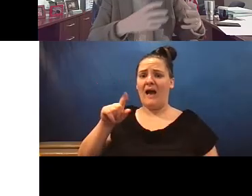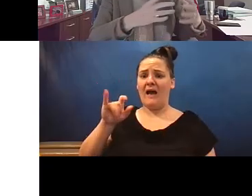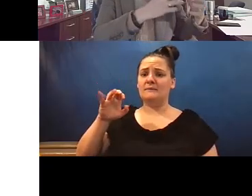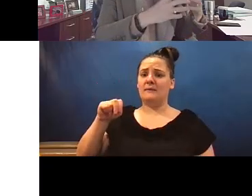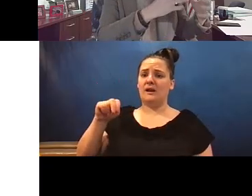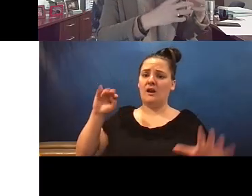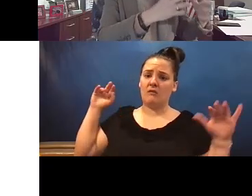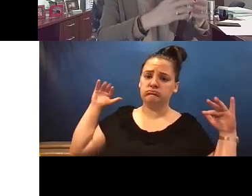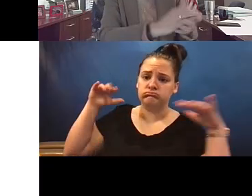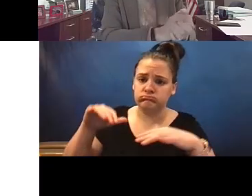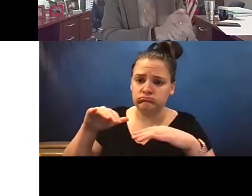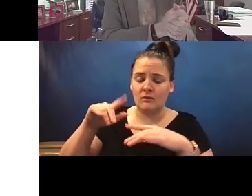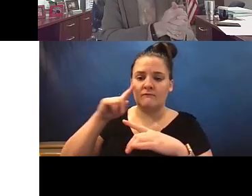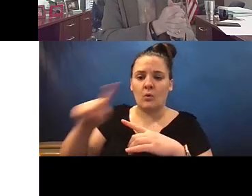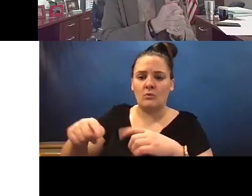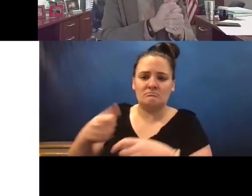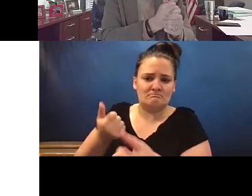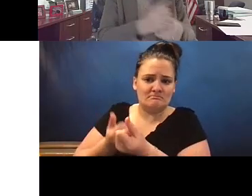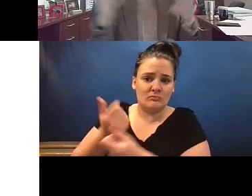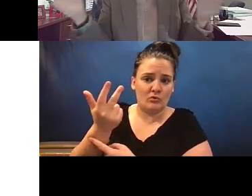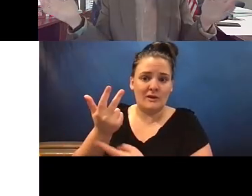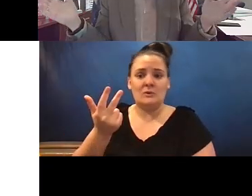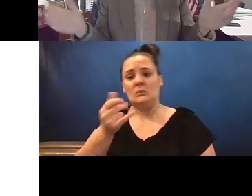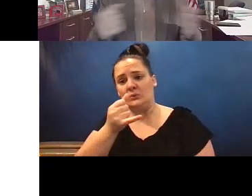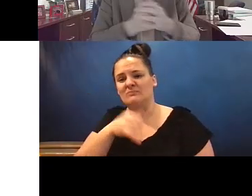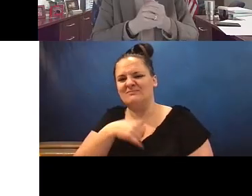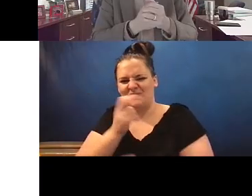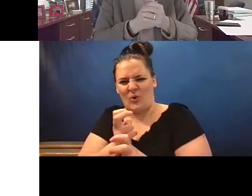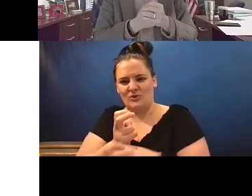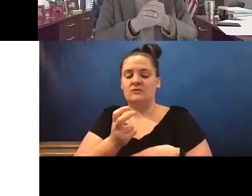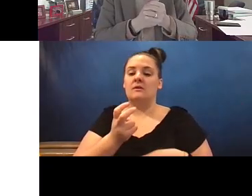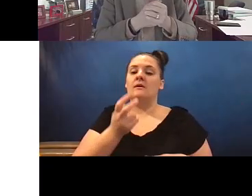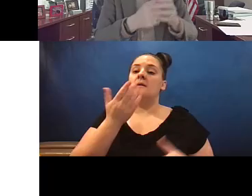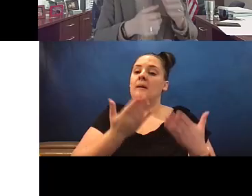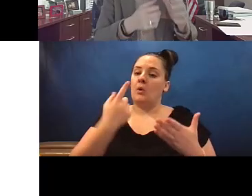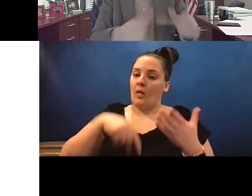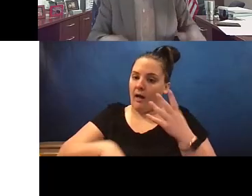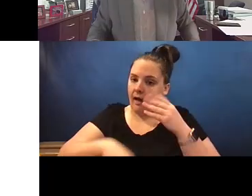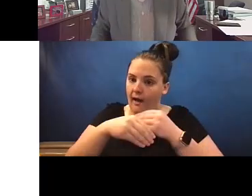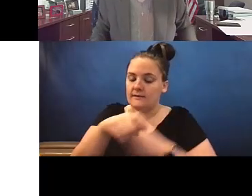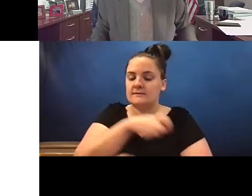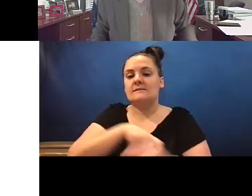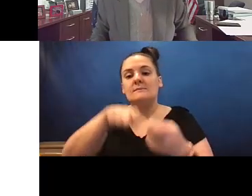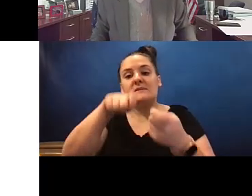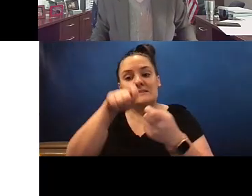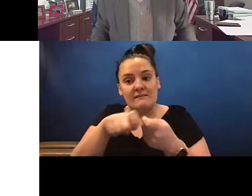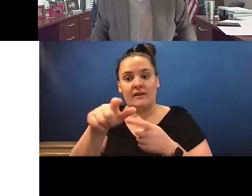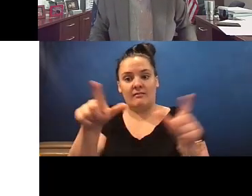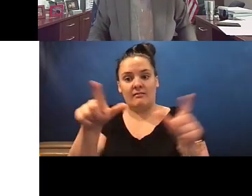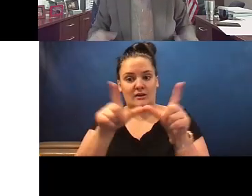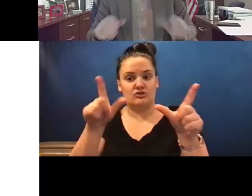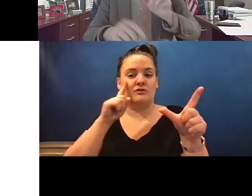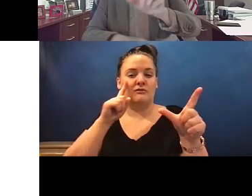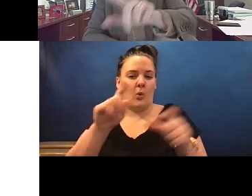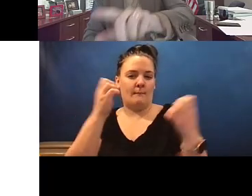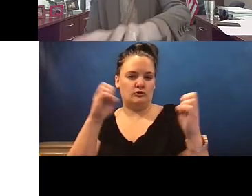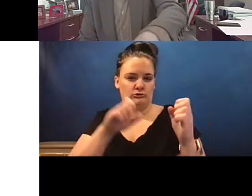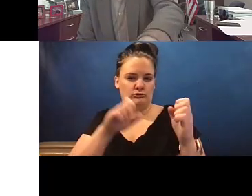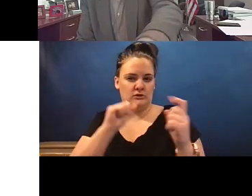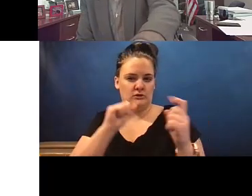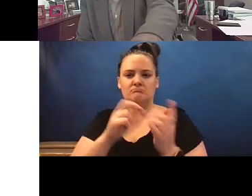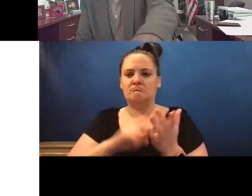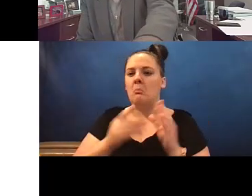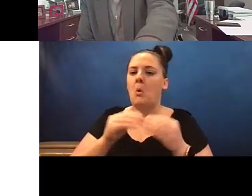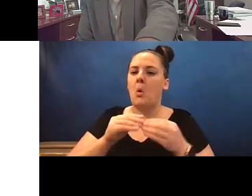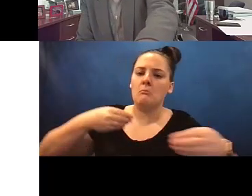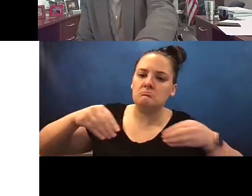So we might want to look at different licensure, like an emergency licensure, which allows a little more flexibility. We